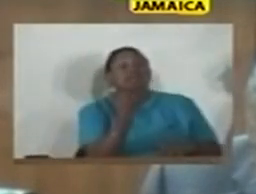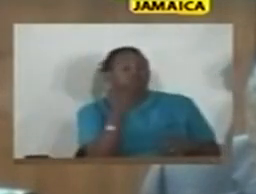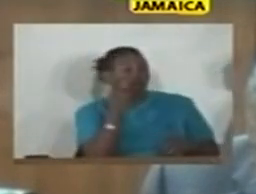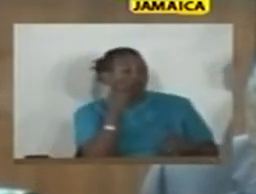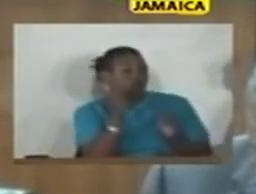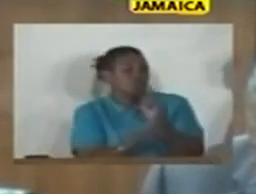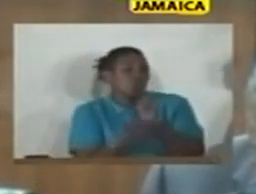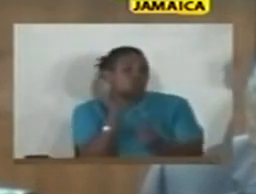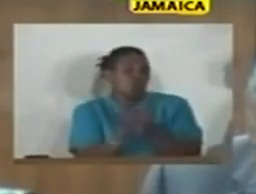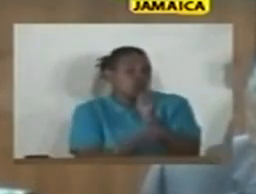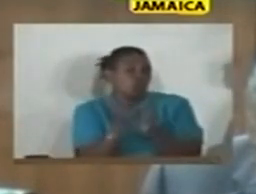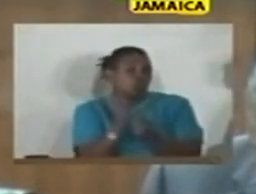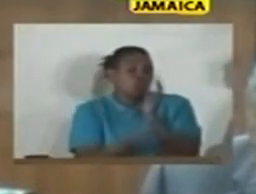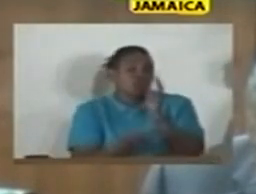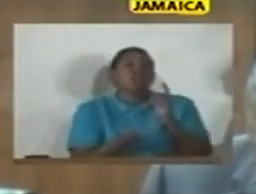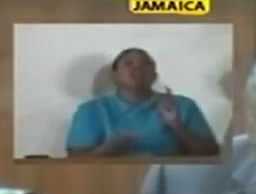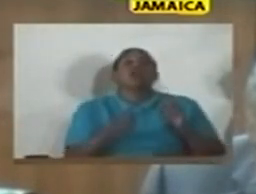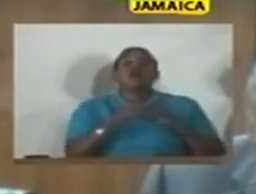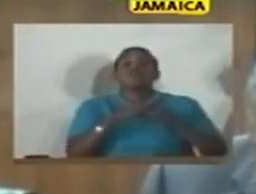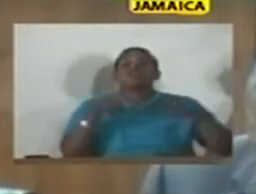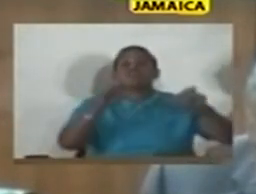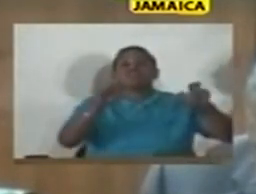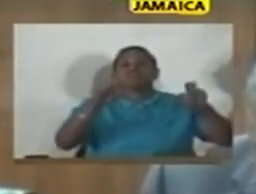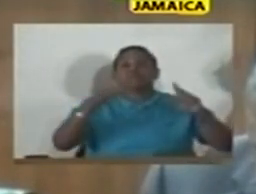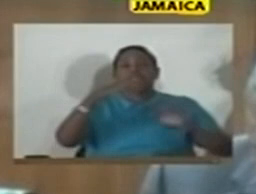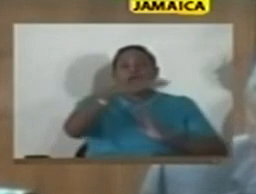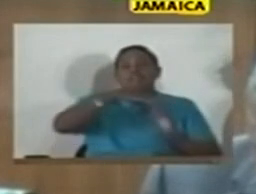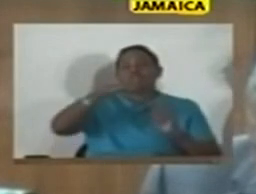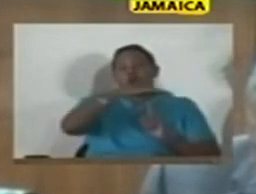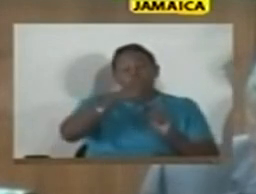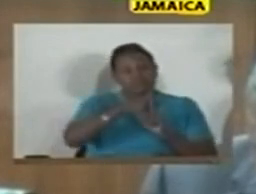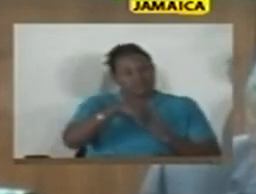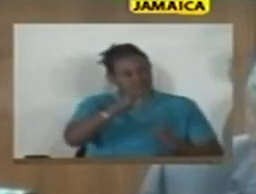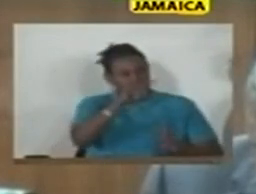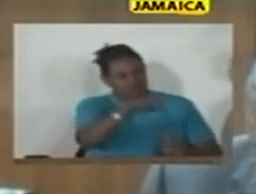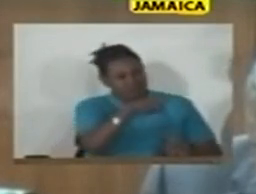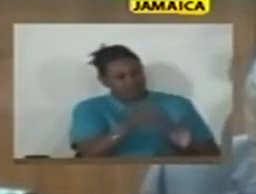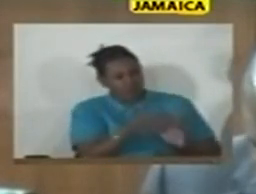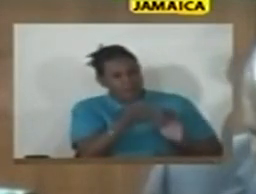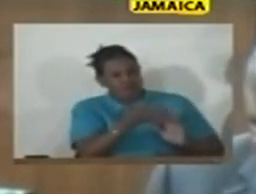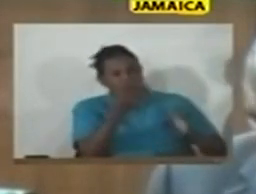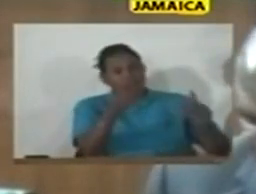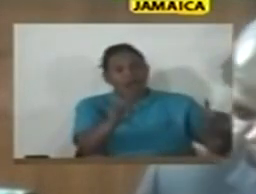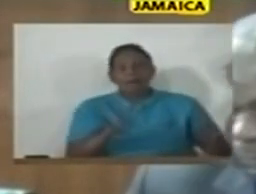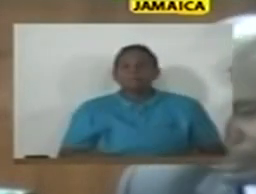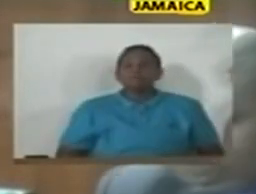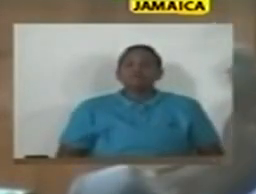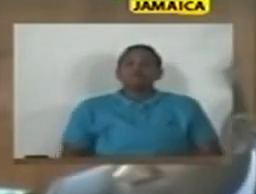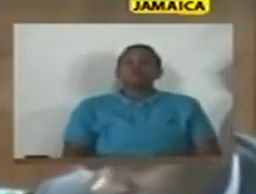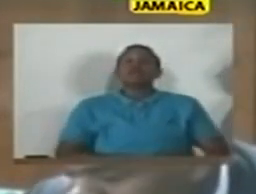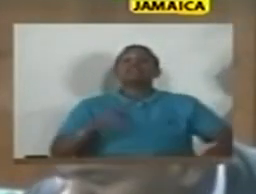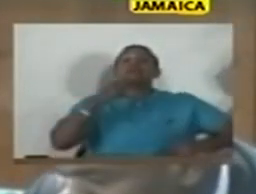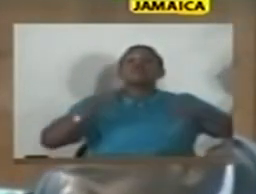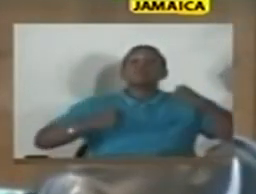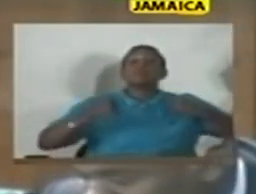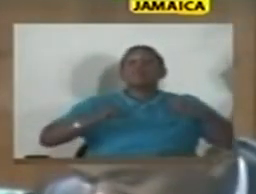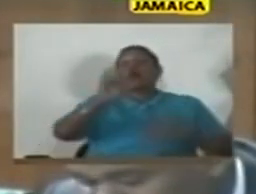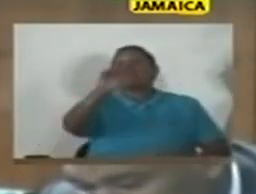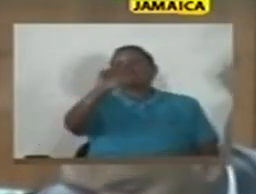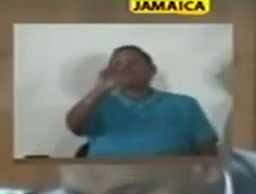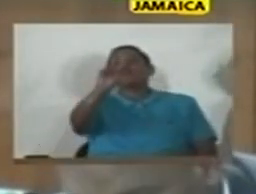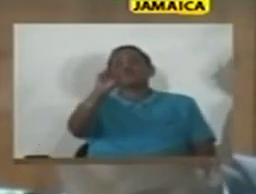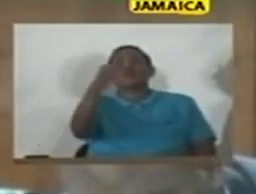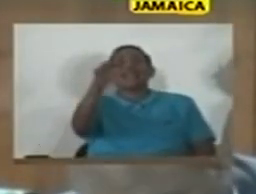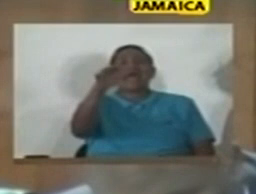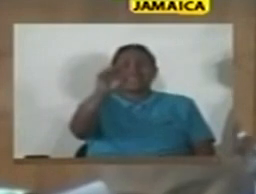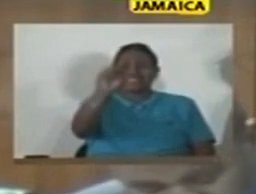ever-changing dynamics of the investment environment in which the fund operates. As at March 31, 2019, the